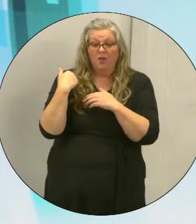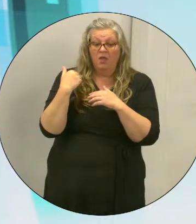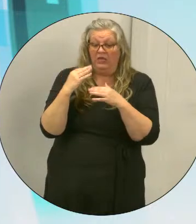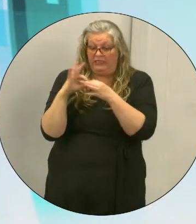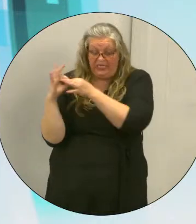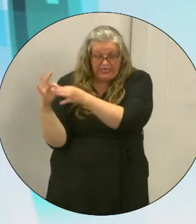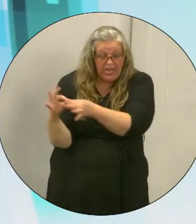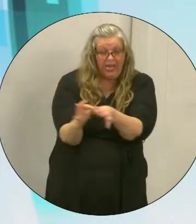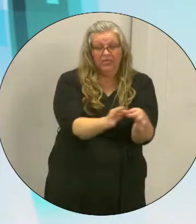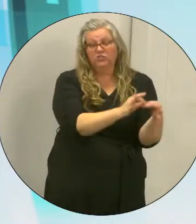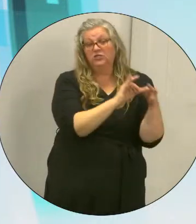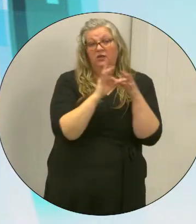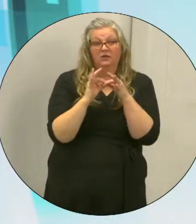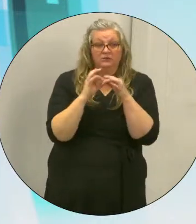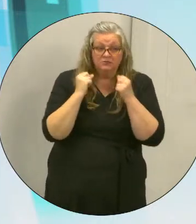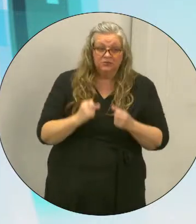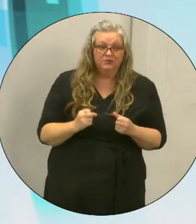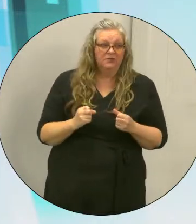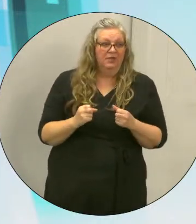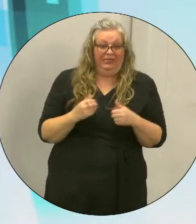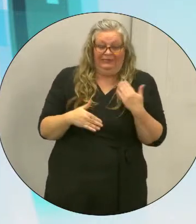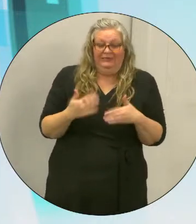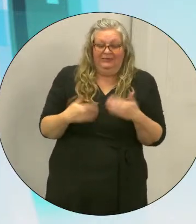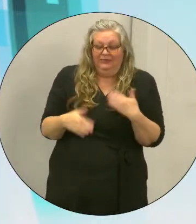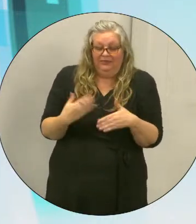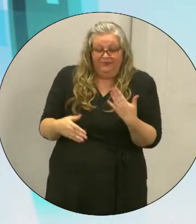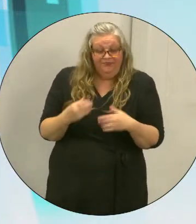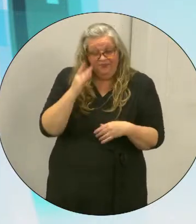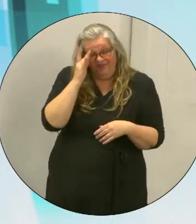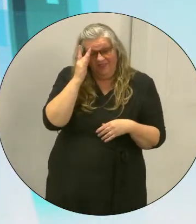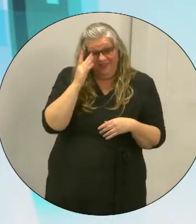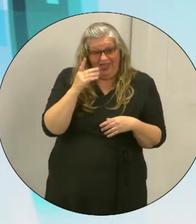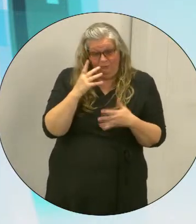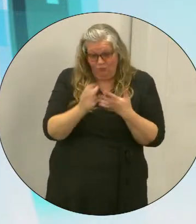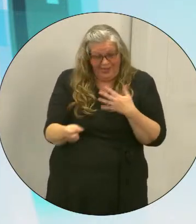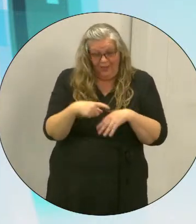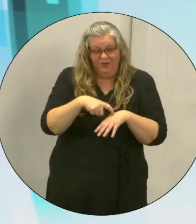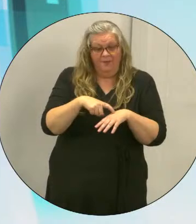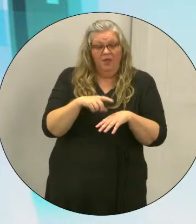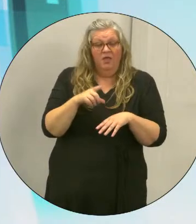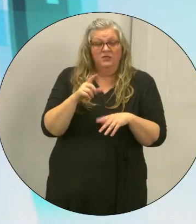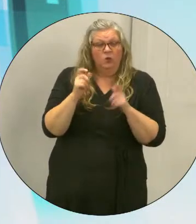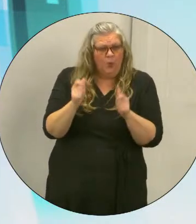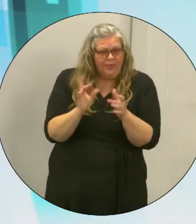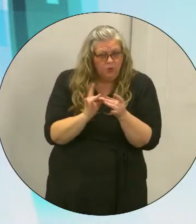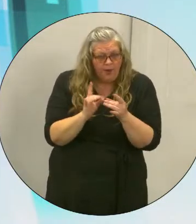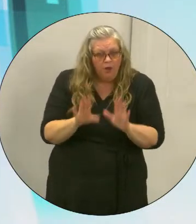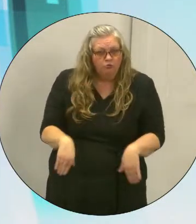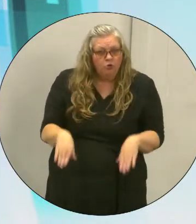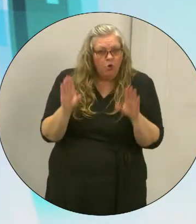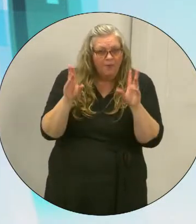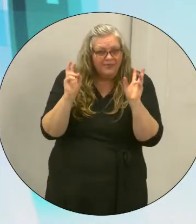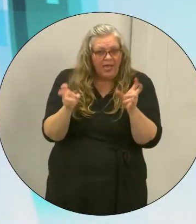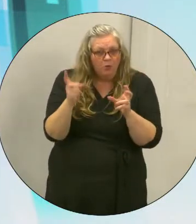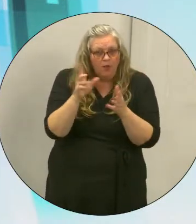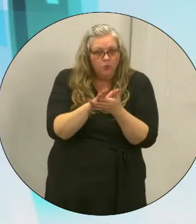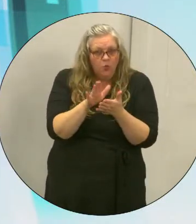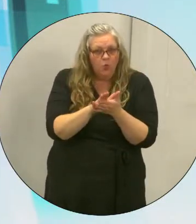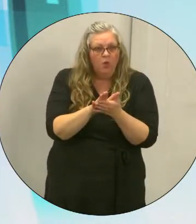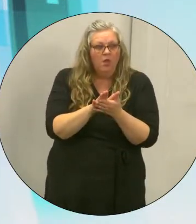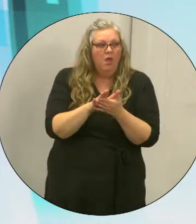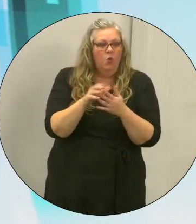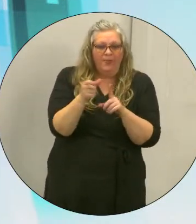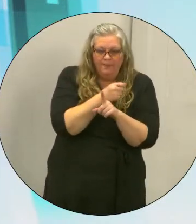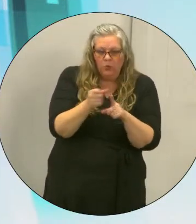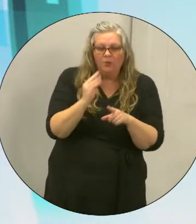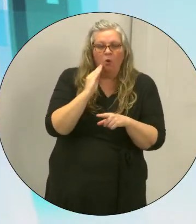connection. I'm going to fast forward here because I'm running out of time. So just a quick story. I grew up in a Title I school with physical abuse at